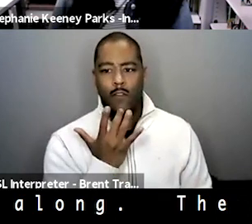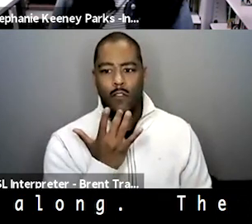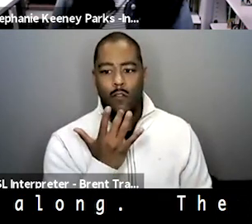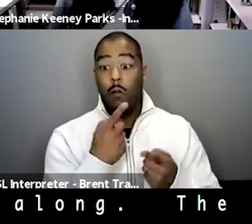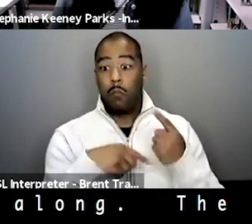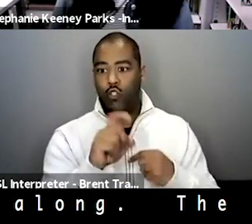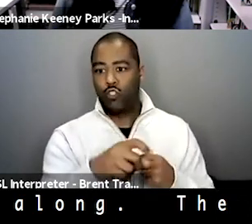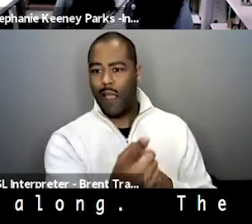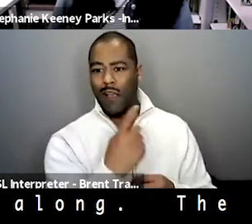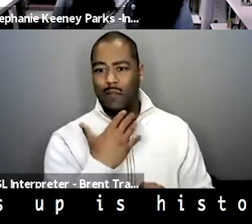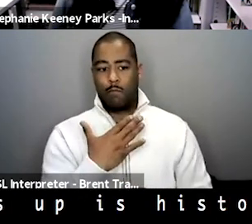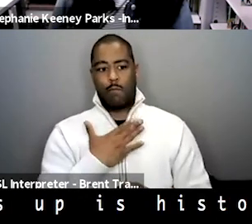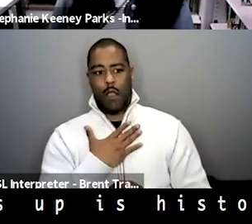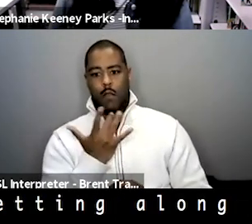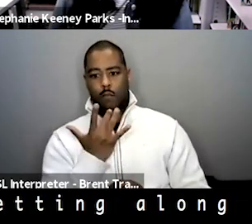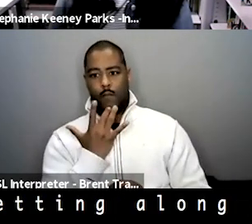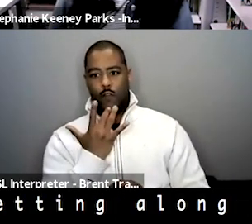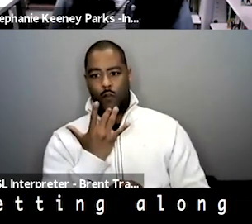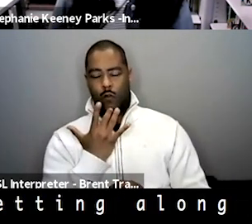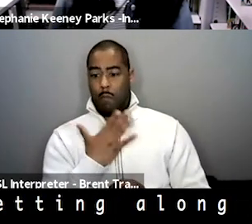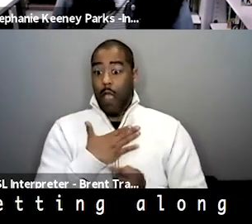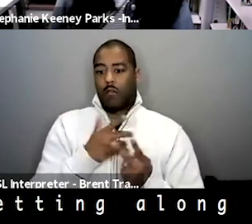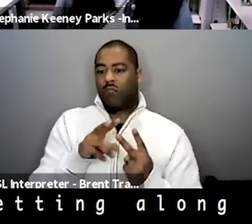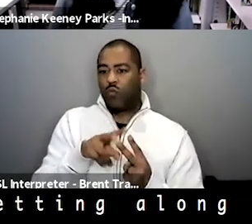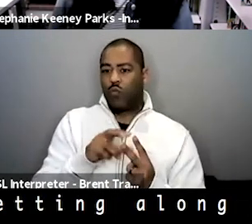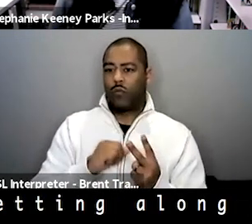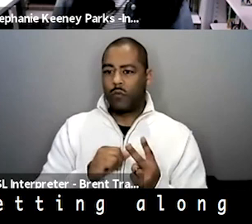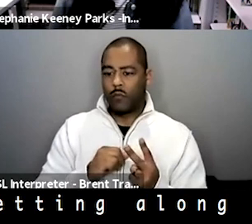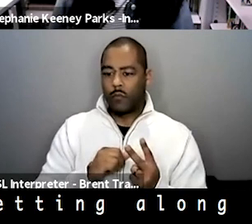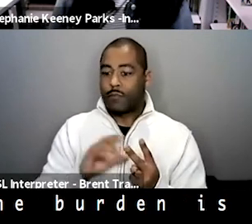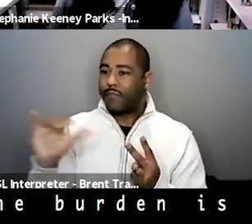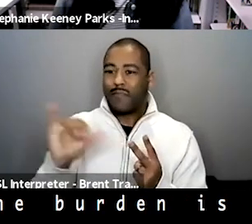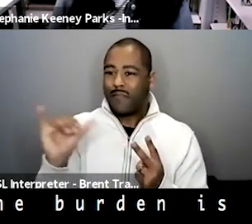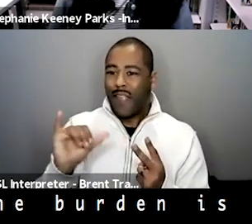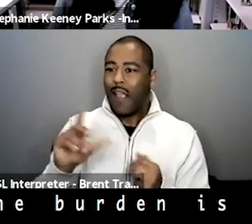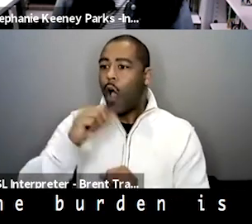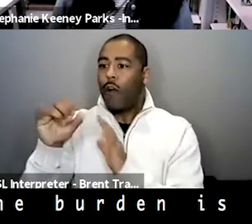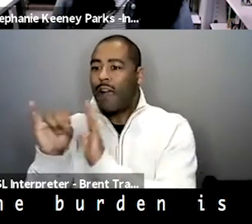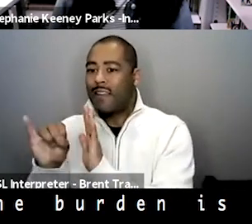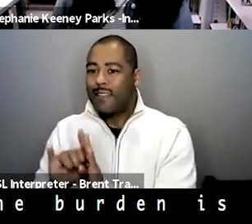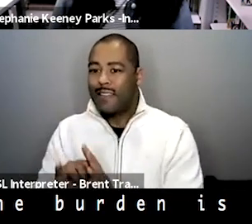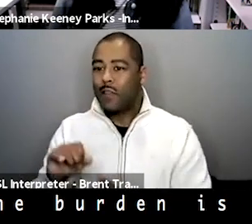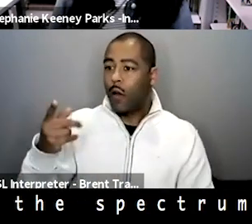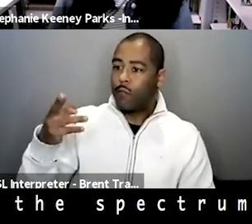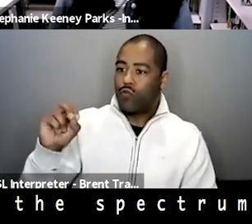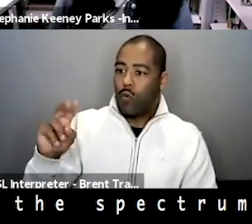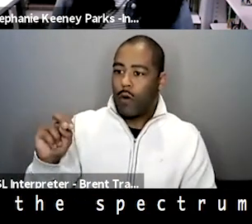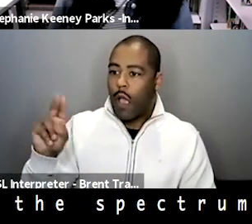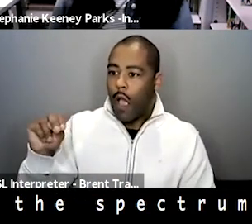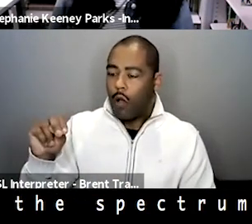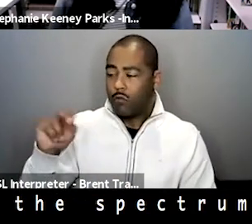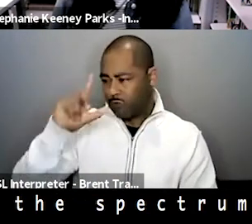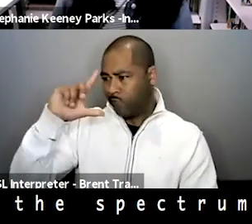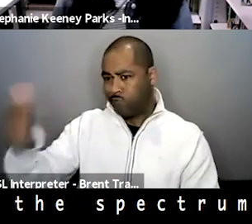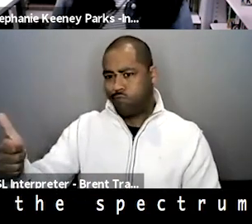wanting us all to get along, but the problem that comes up is that historically much of the getting along, the burden of getting along, has been placed on people on the spectrum